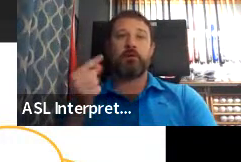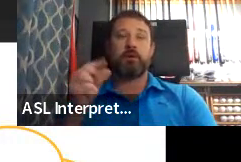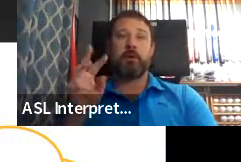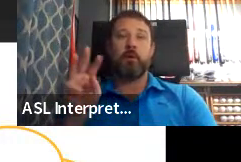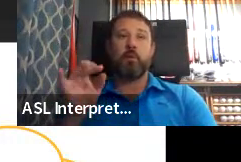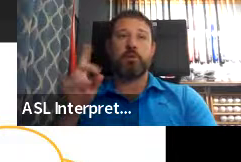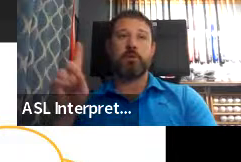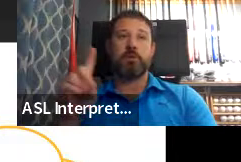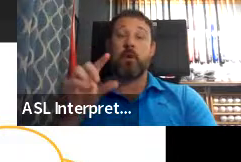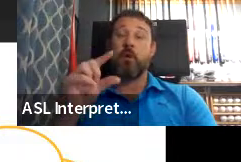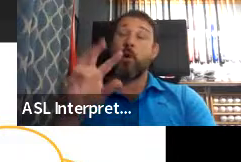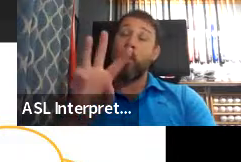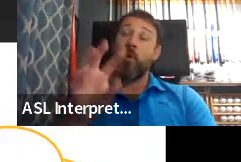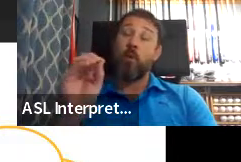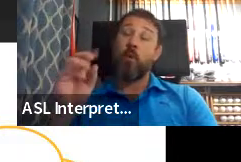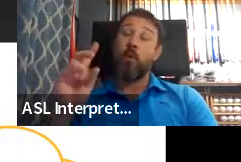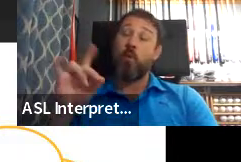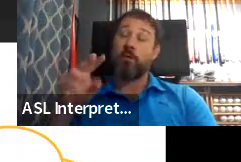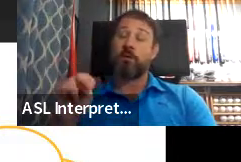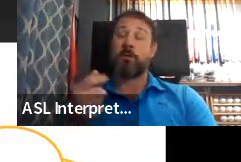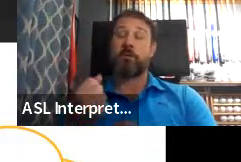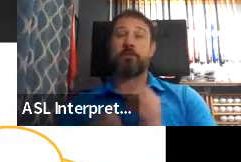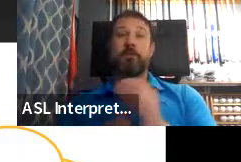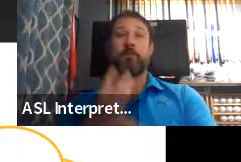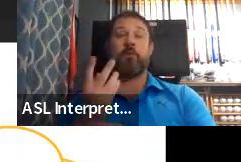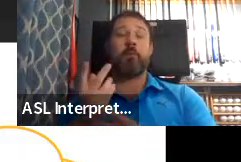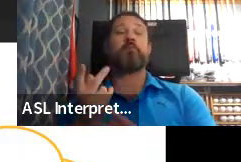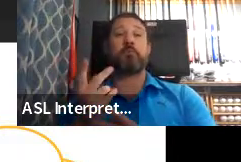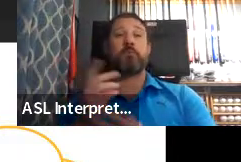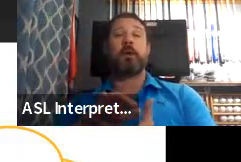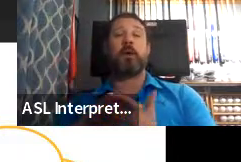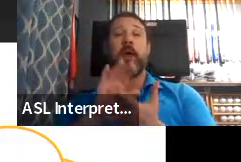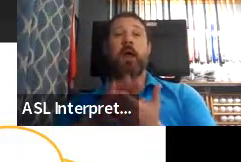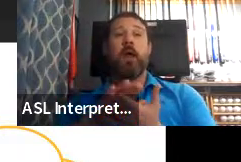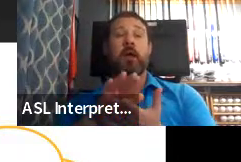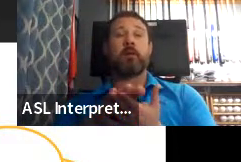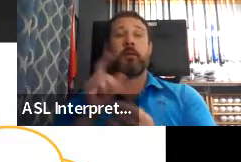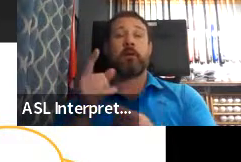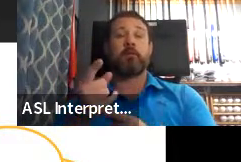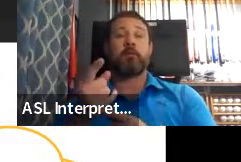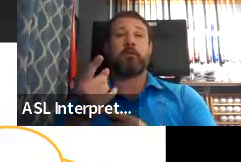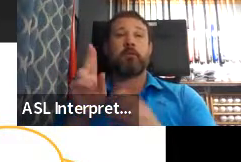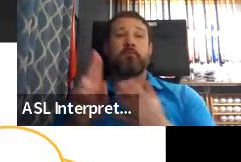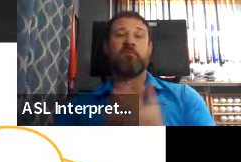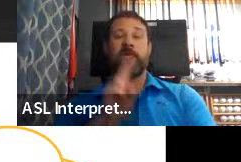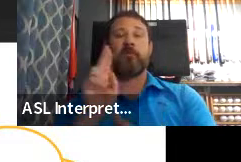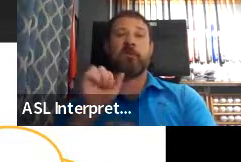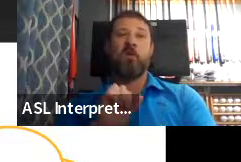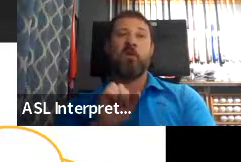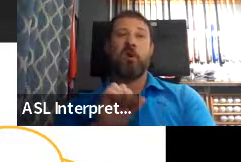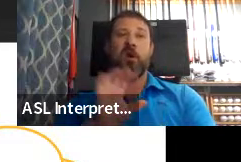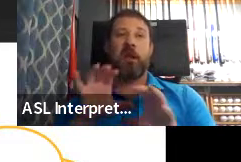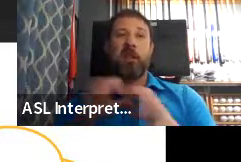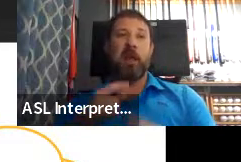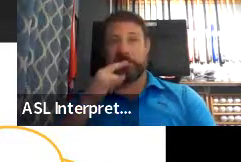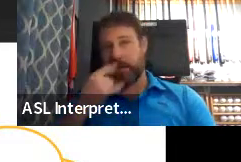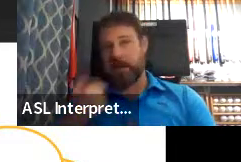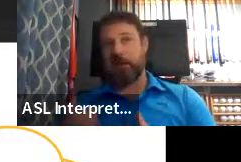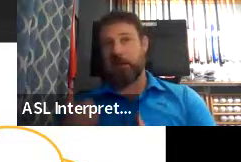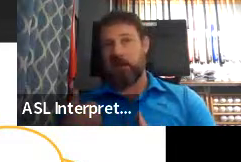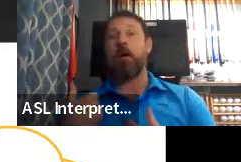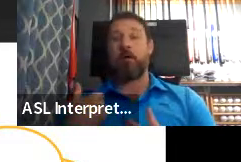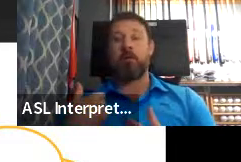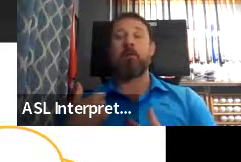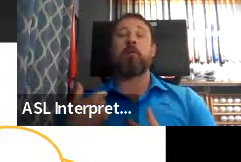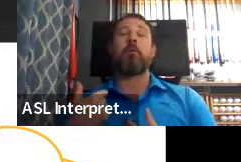And Woodson grew up to be an academic. He was a working class kid. His parents